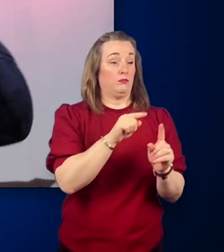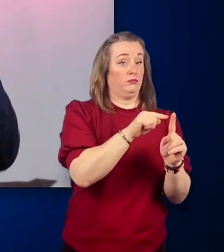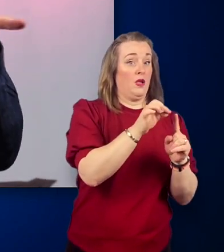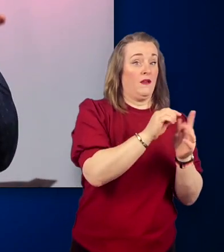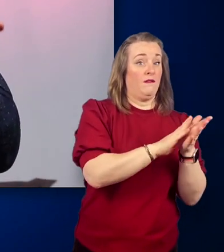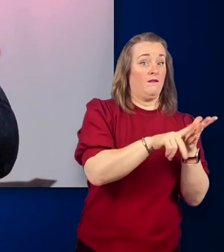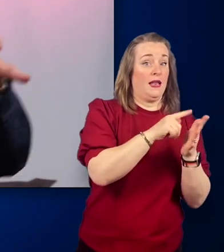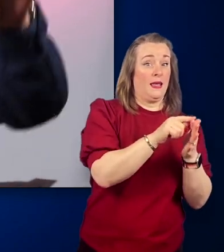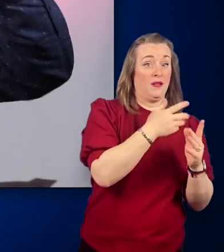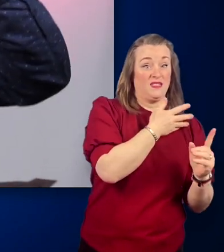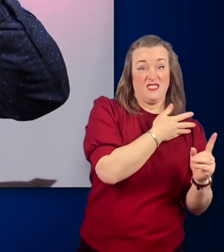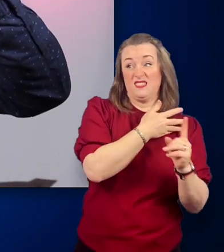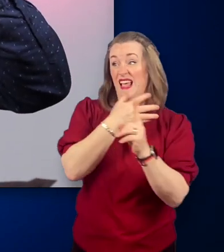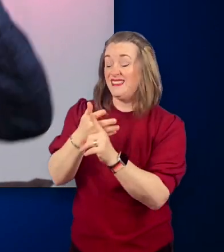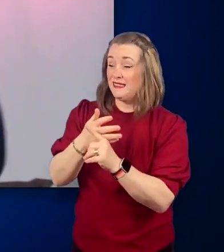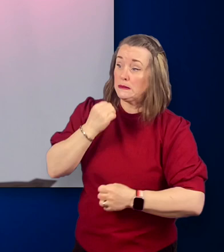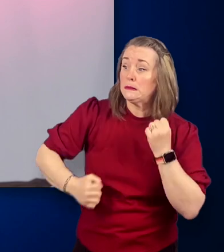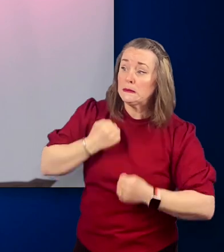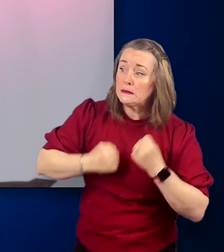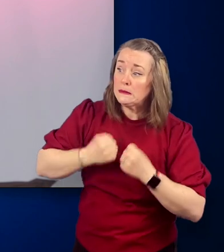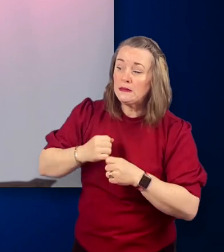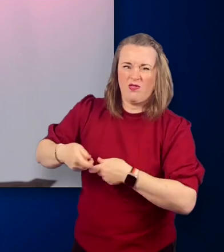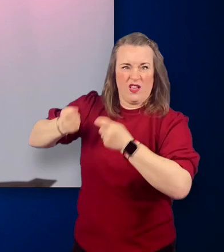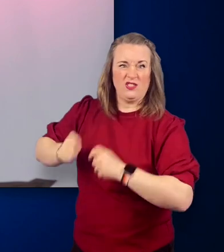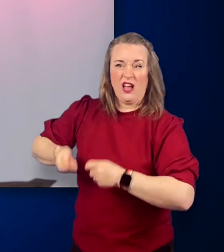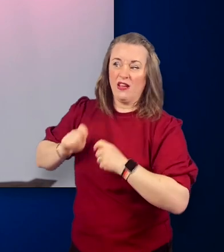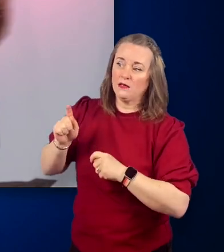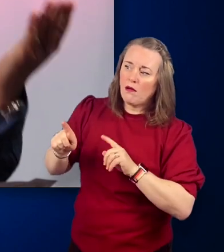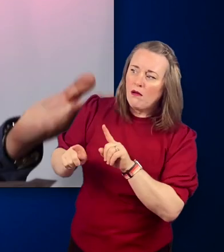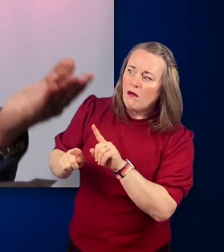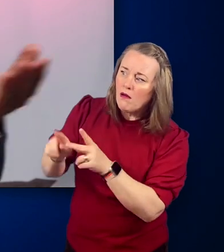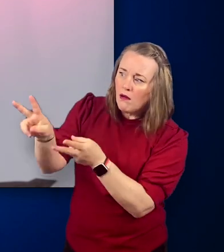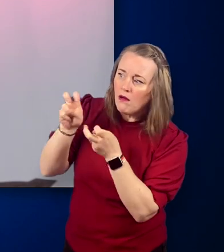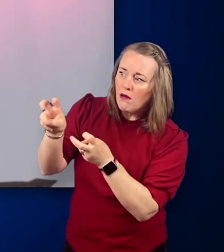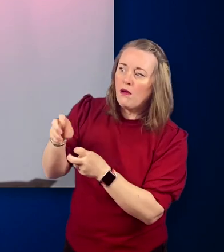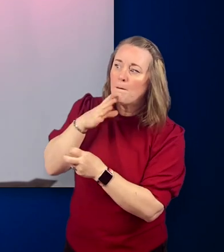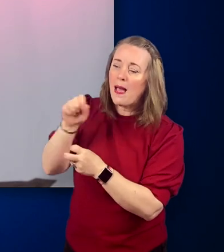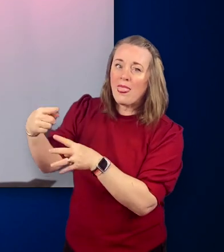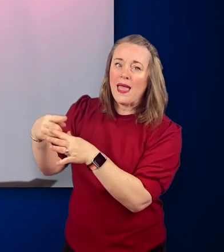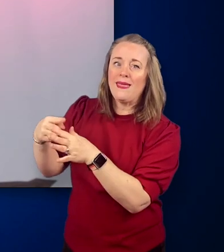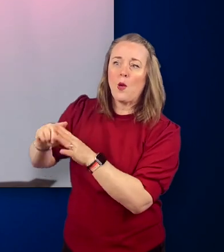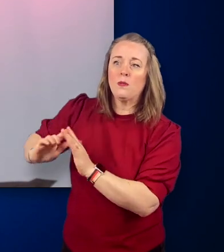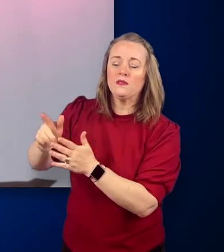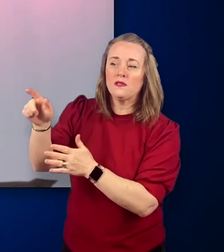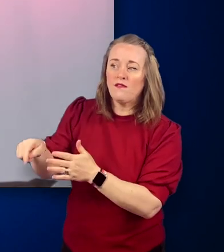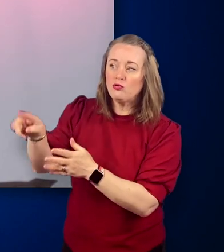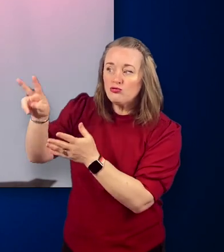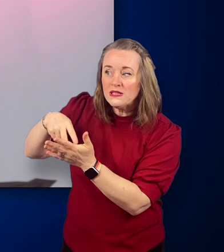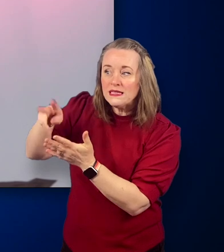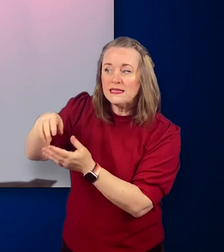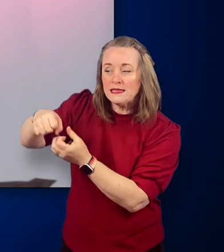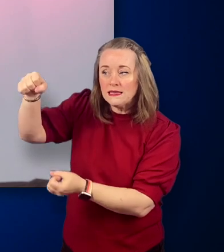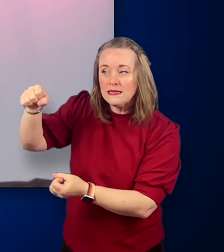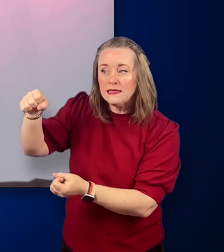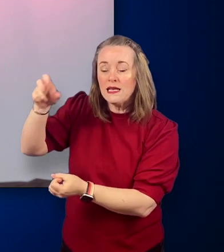chariot. I'm not sure how that's working. Then he hears what's being read. And let me tell you, what is being read is from the book of Isaiah, which